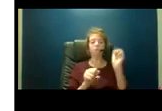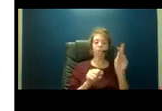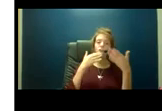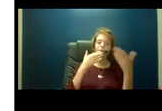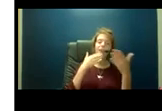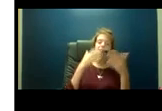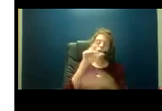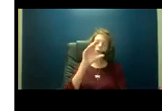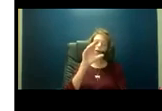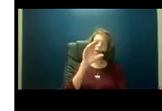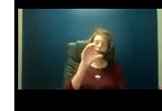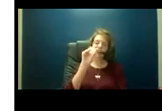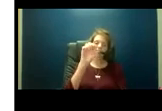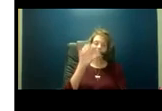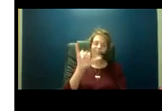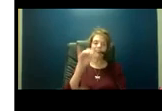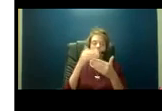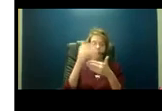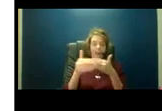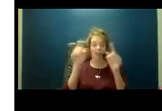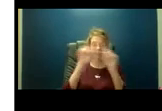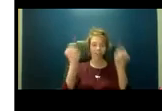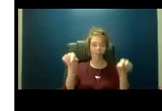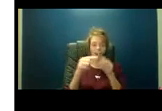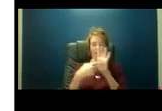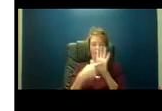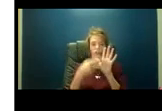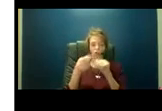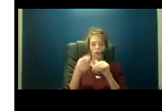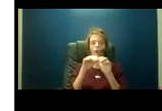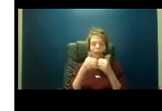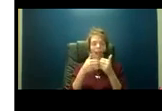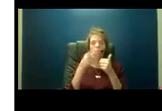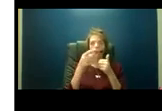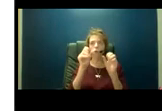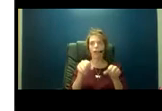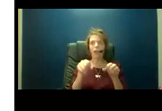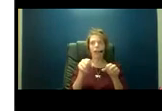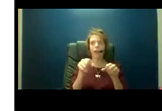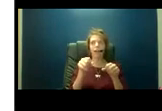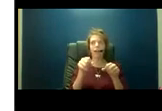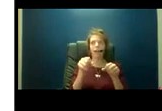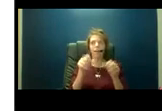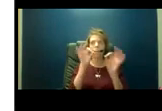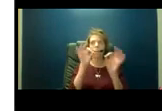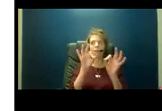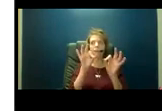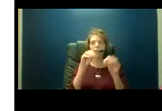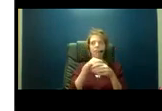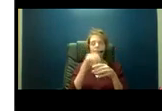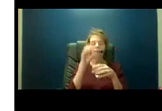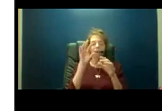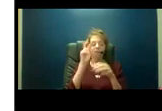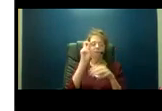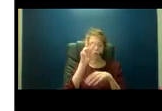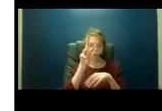Casey. On the next slide, I want to show you how you can pin the interpreter view. So if you